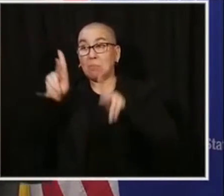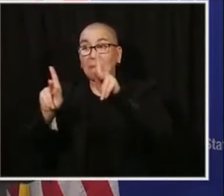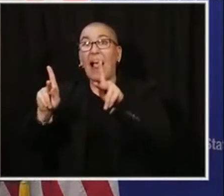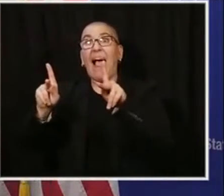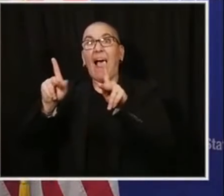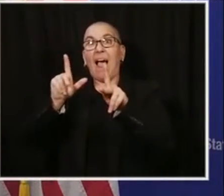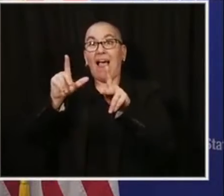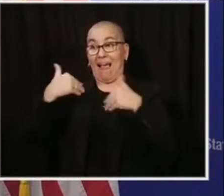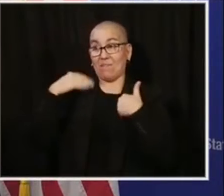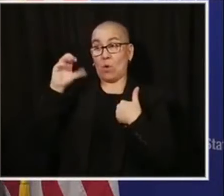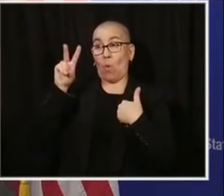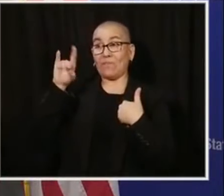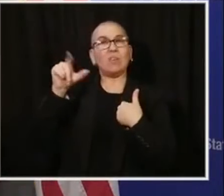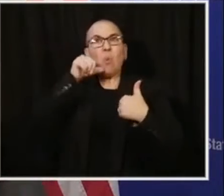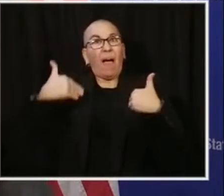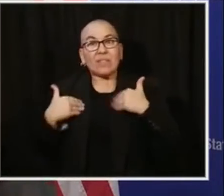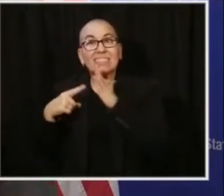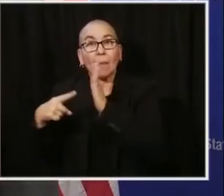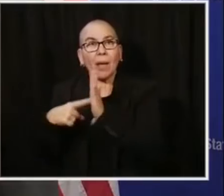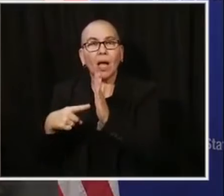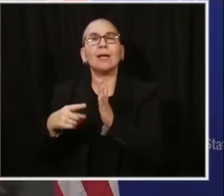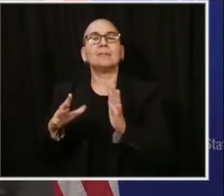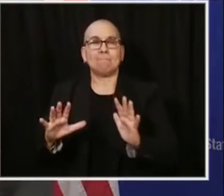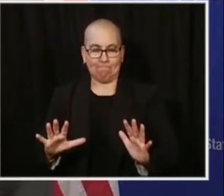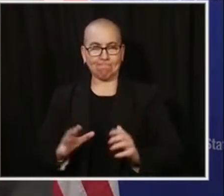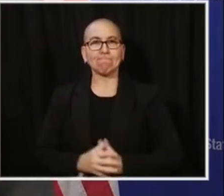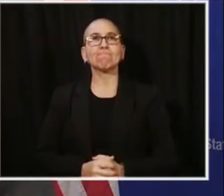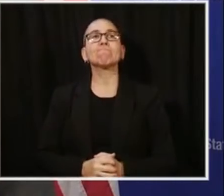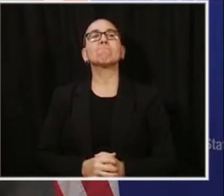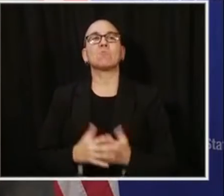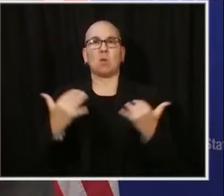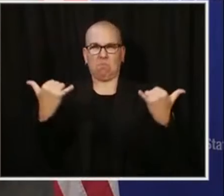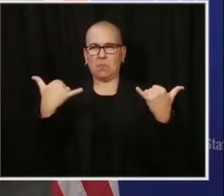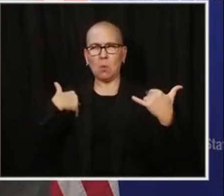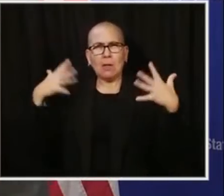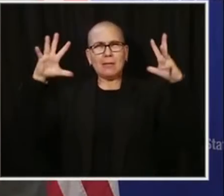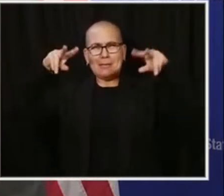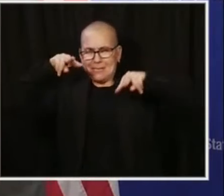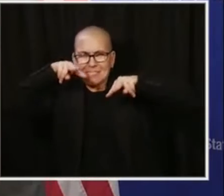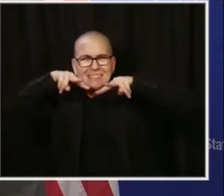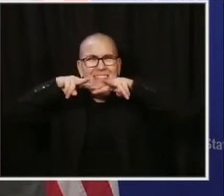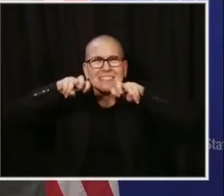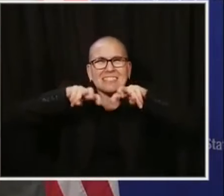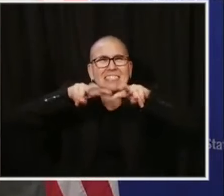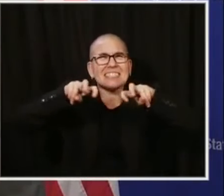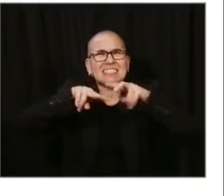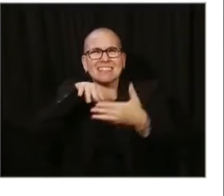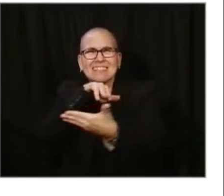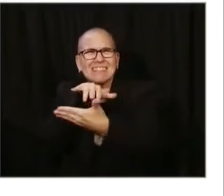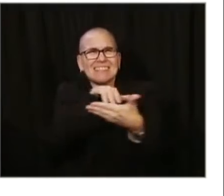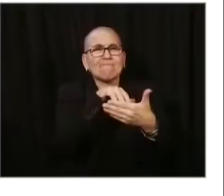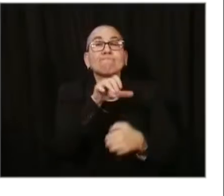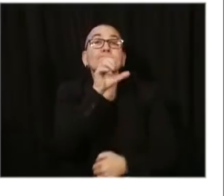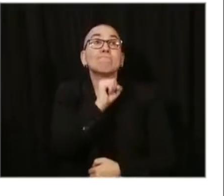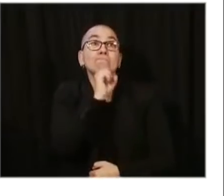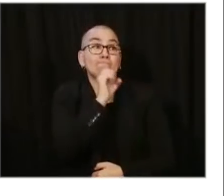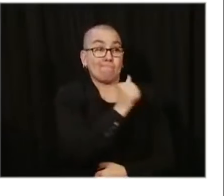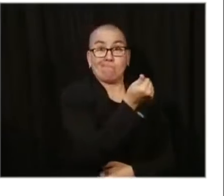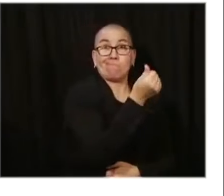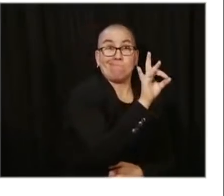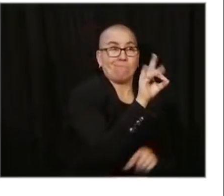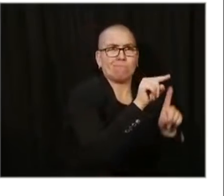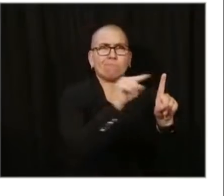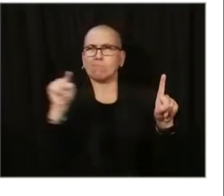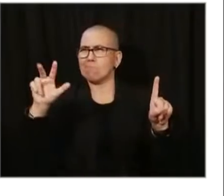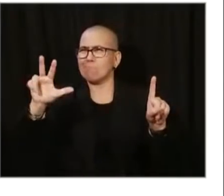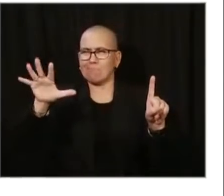where 18 to 35-year-olds go. What we're seeing is the spread in private social gatherings, weddings, funerals, private parties, and